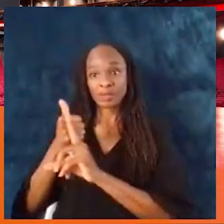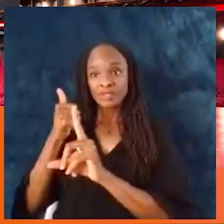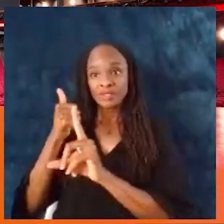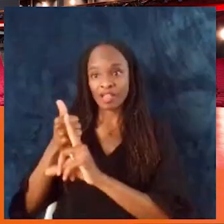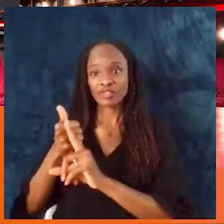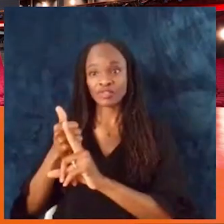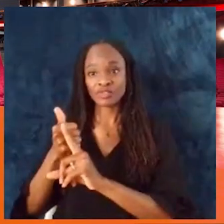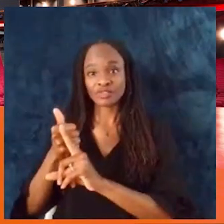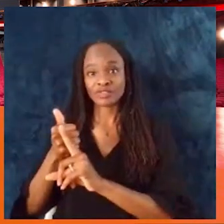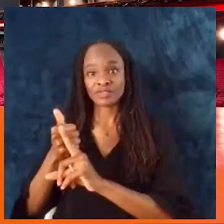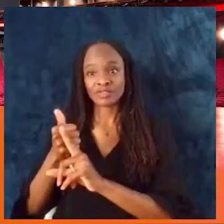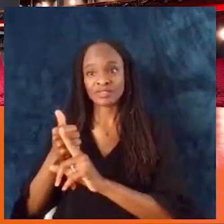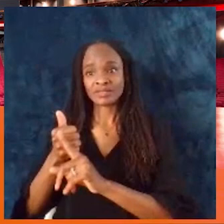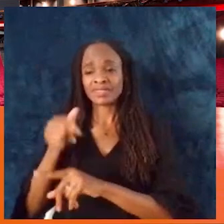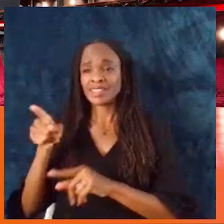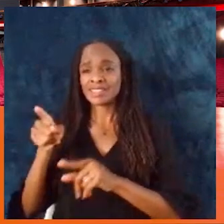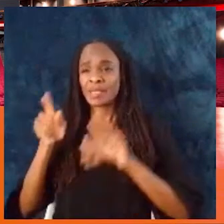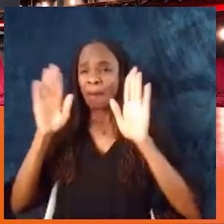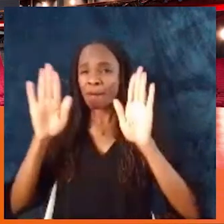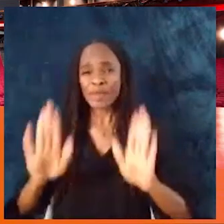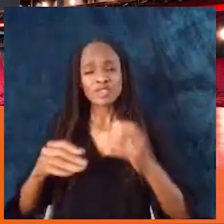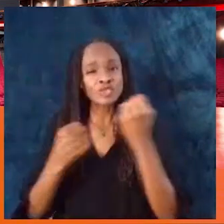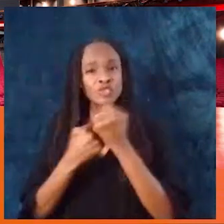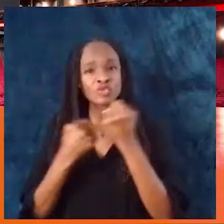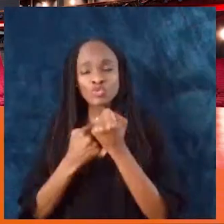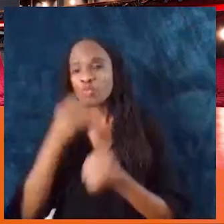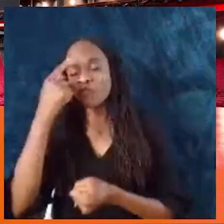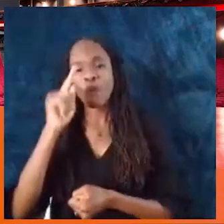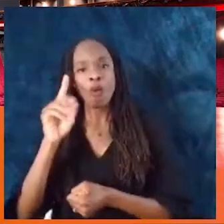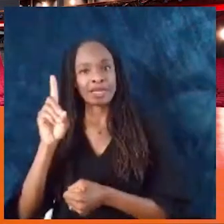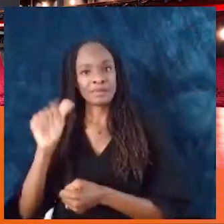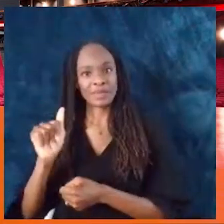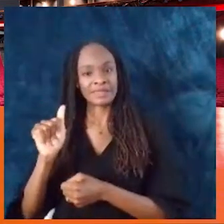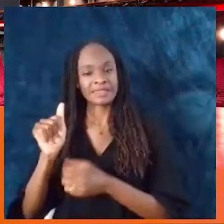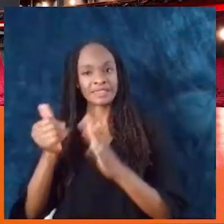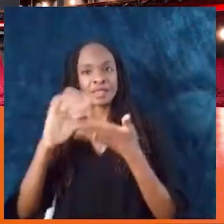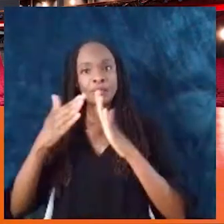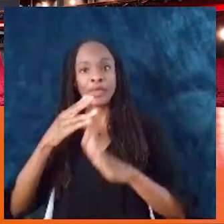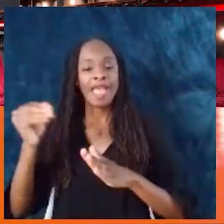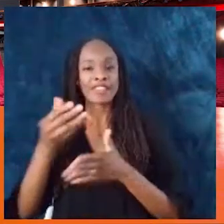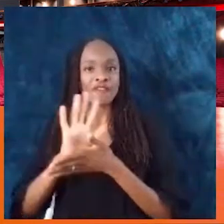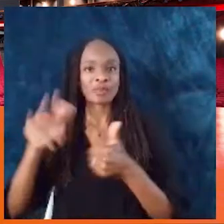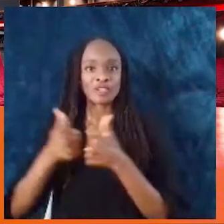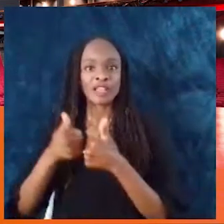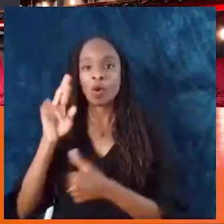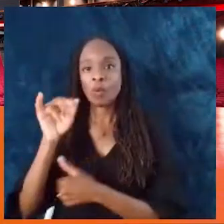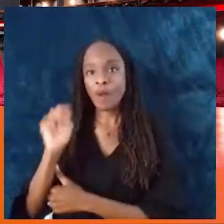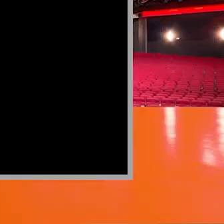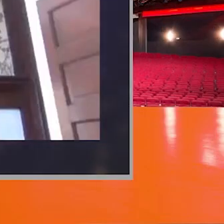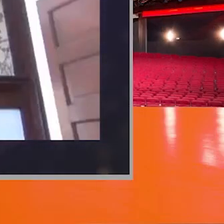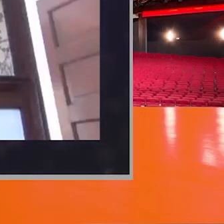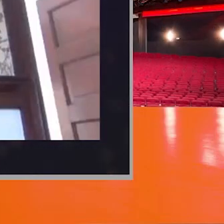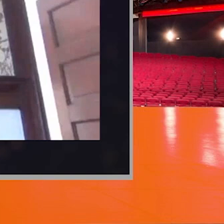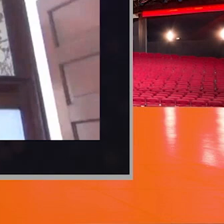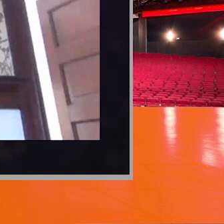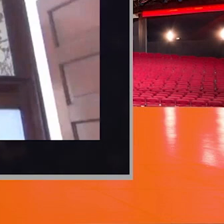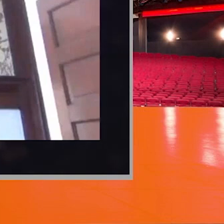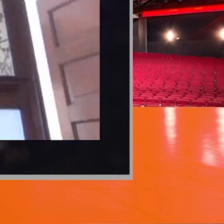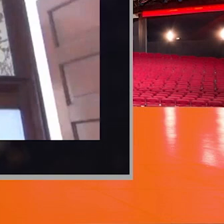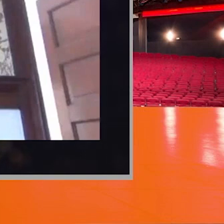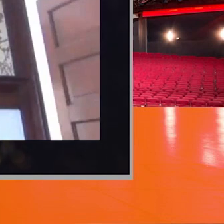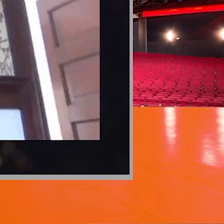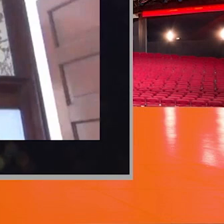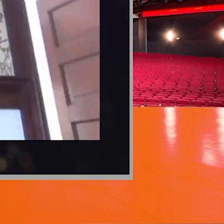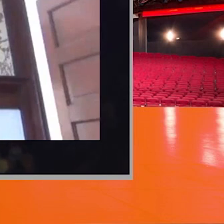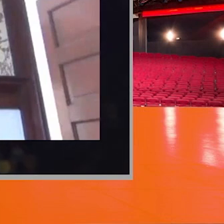big, amazing supporter of the disability community and especially of the Film Challenge. Please keep it going for Ryan O'Connell. Oh my